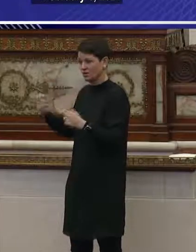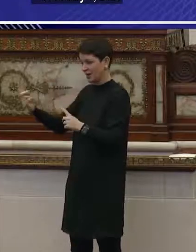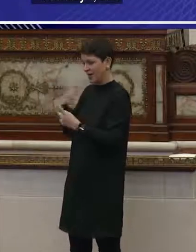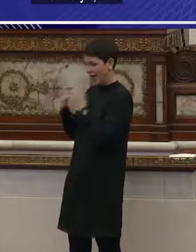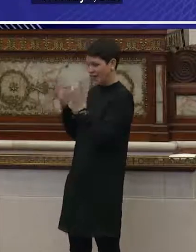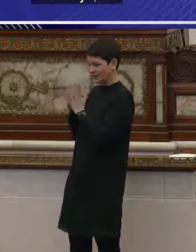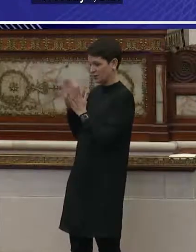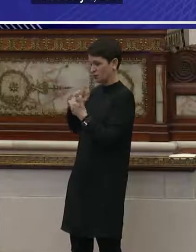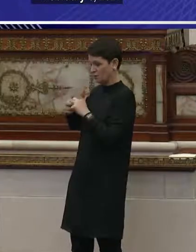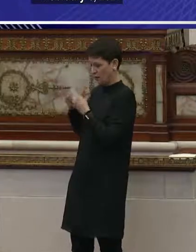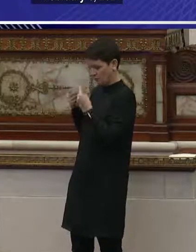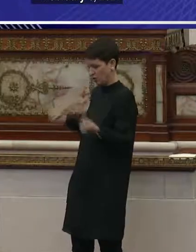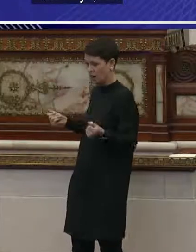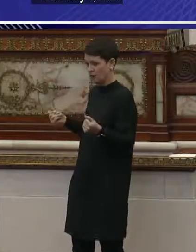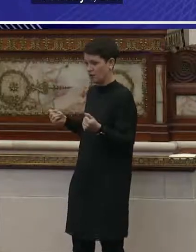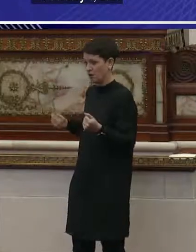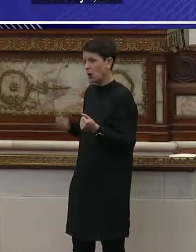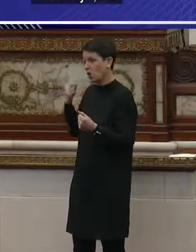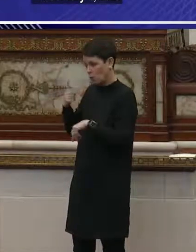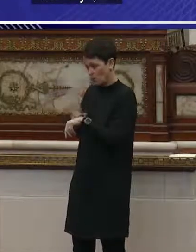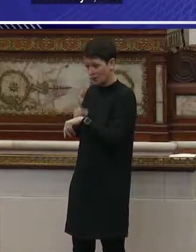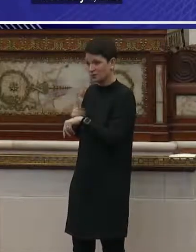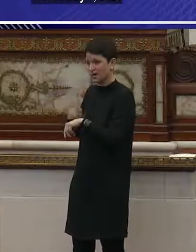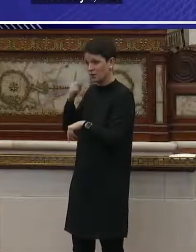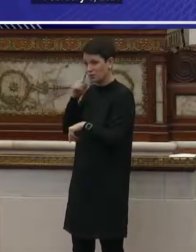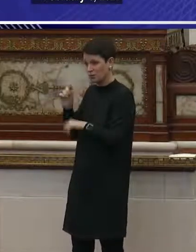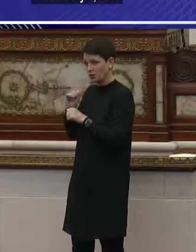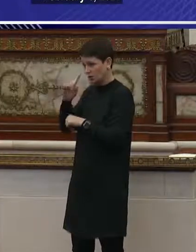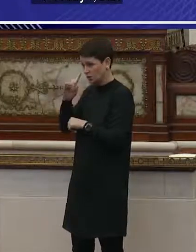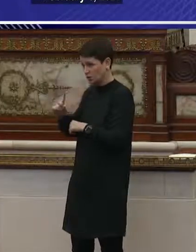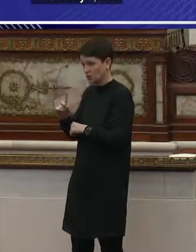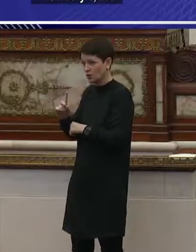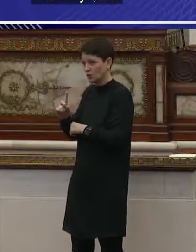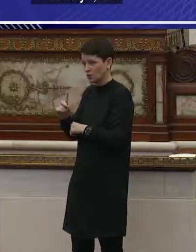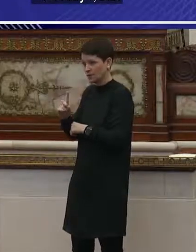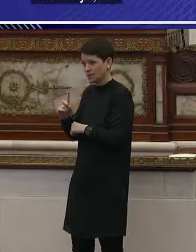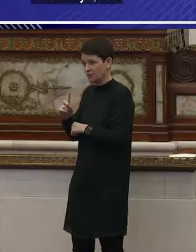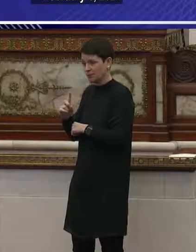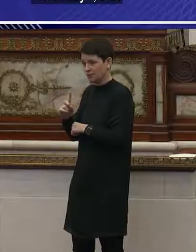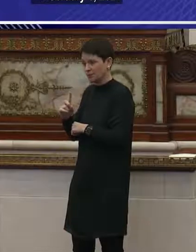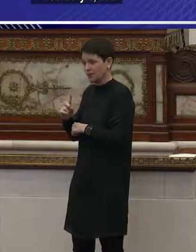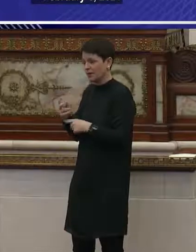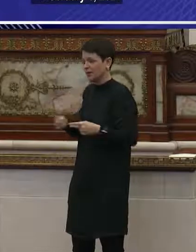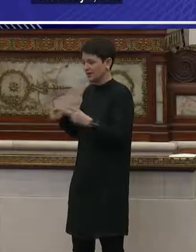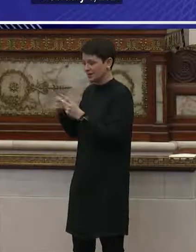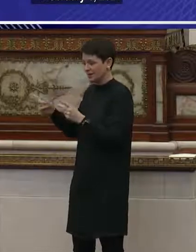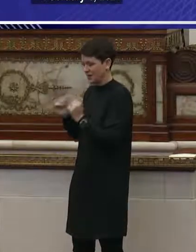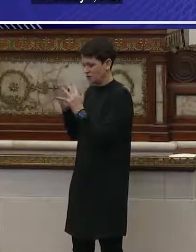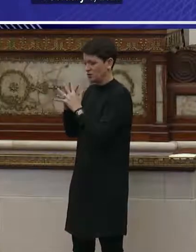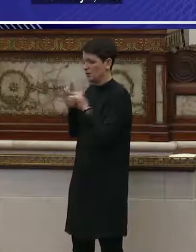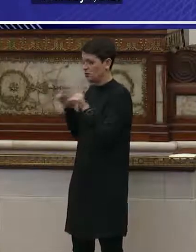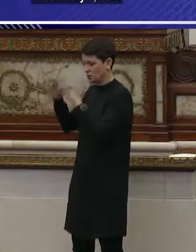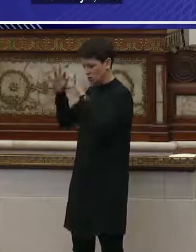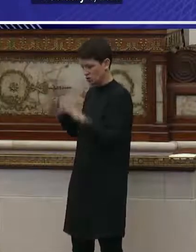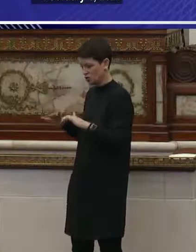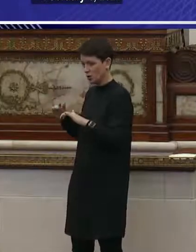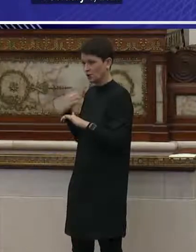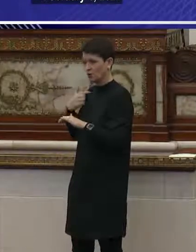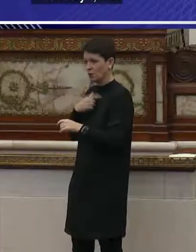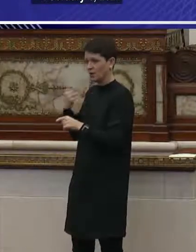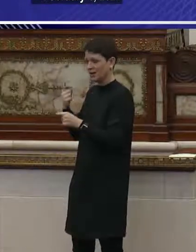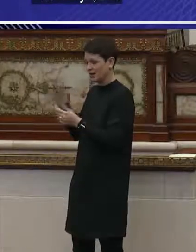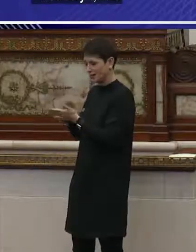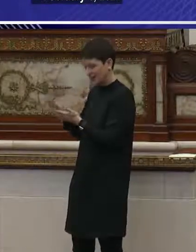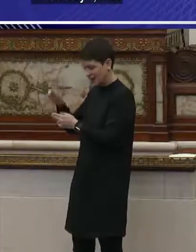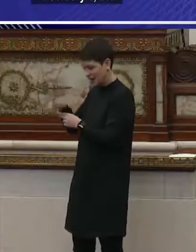help problem solve. One of those times was for ensuring that this a site that they stood up during a snowstorm that we adequately cleaned